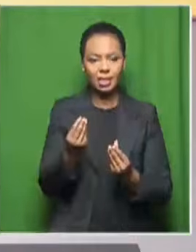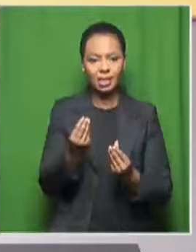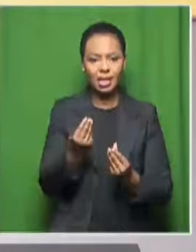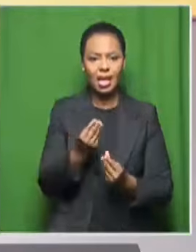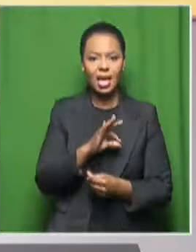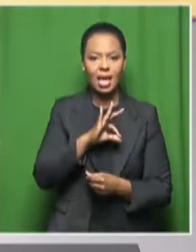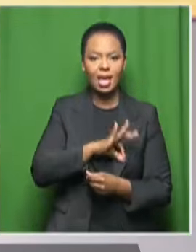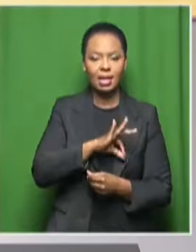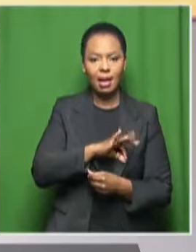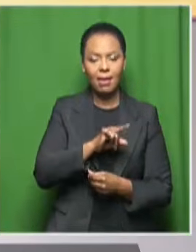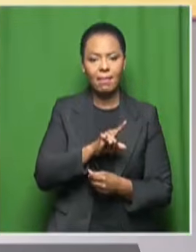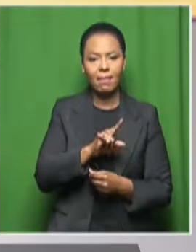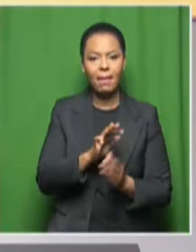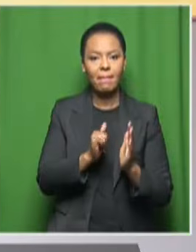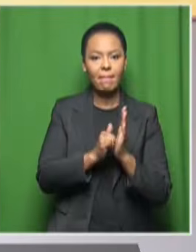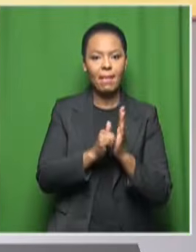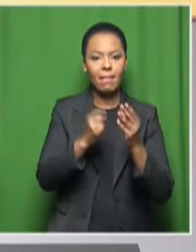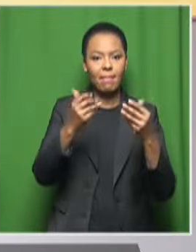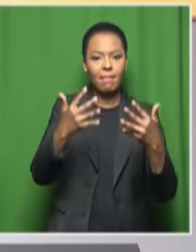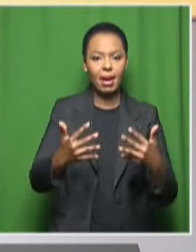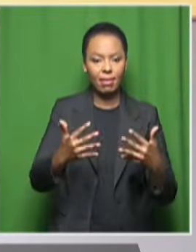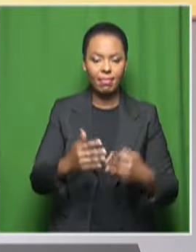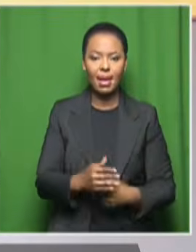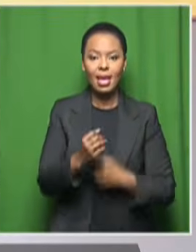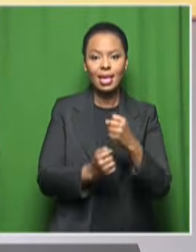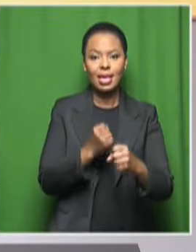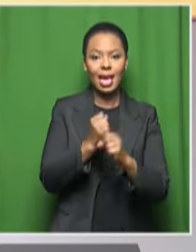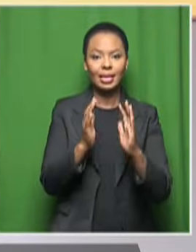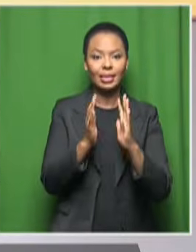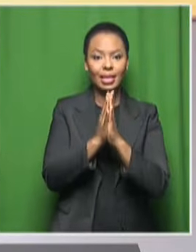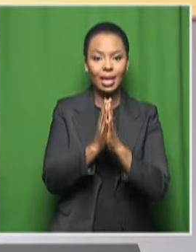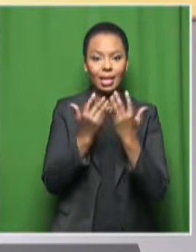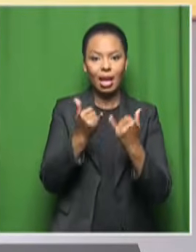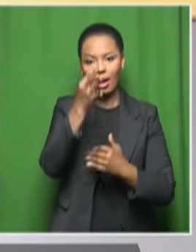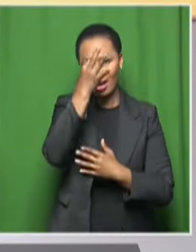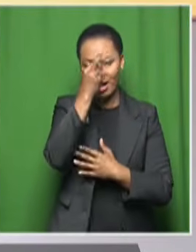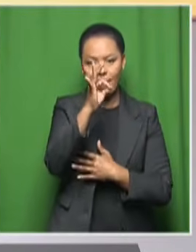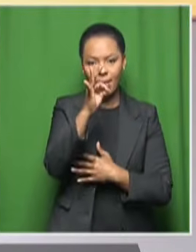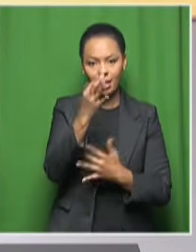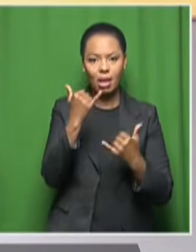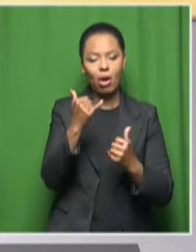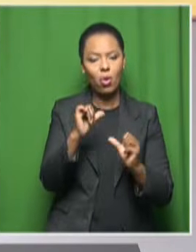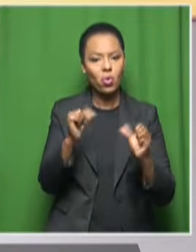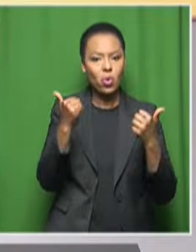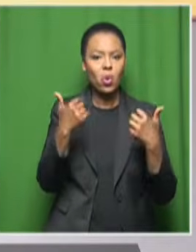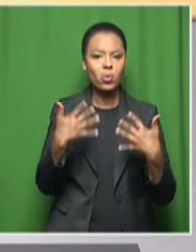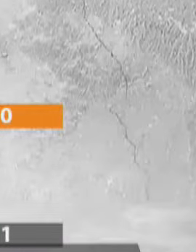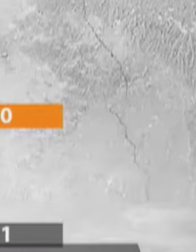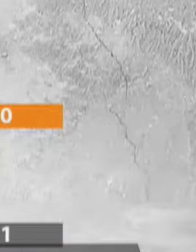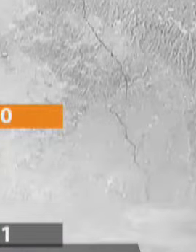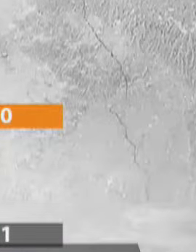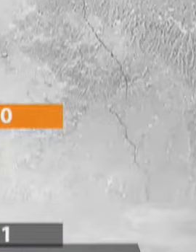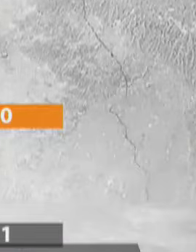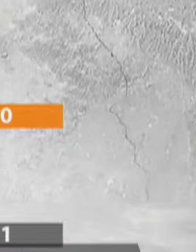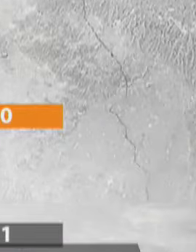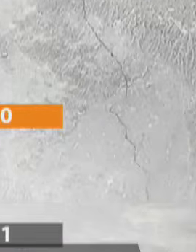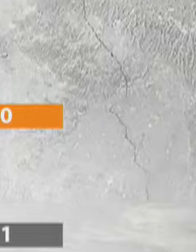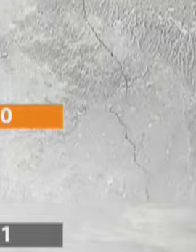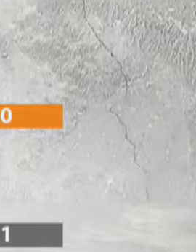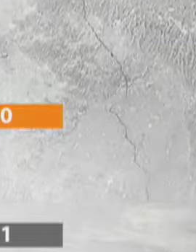that bond market performed. Well, South Africa's 10-year government bond saw strong performance with price rising and its yields